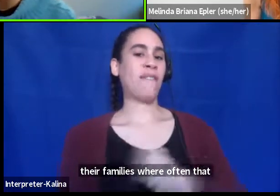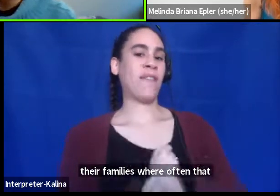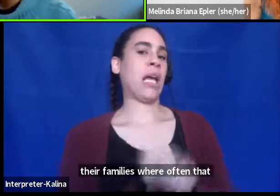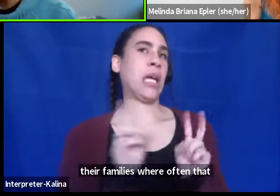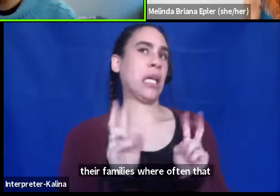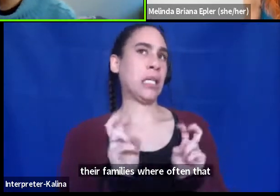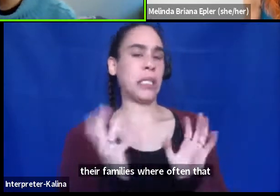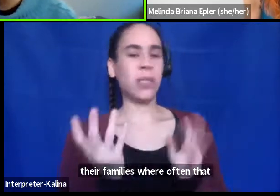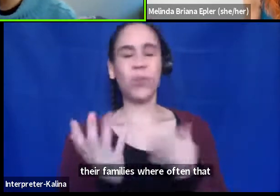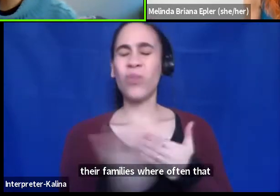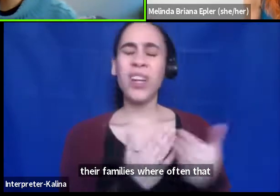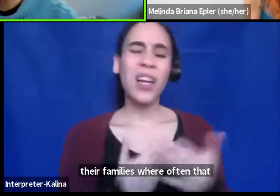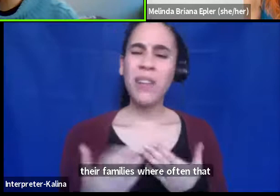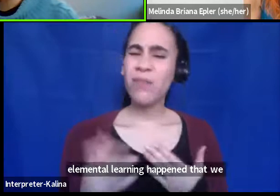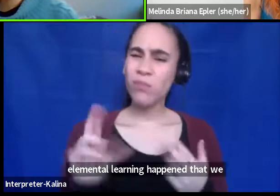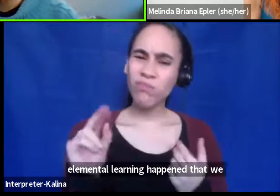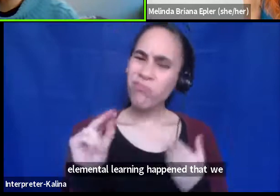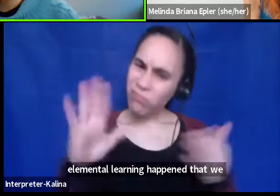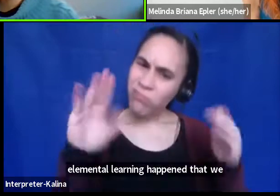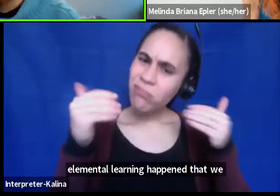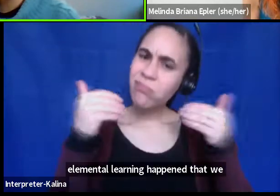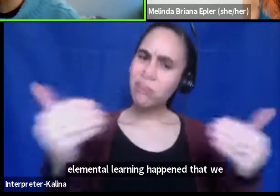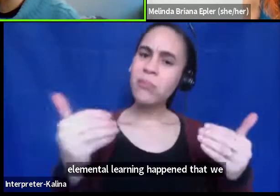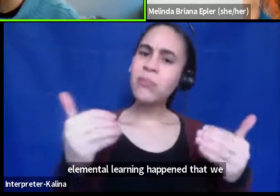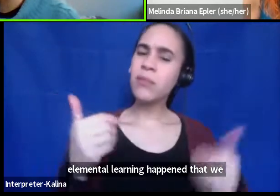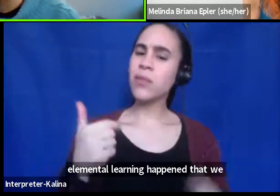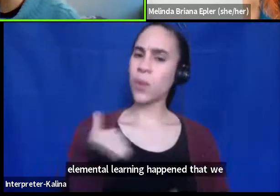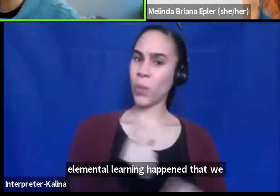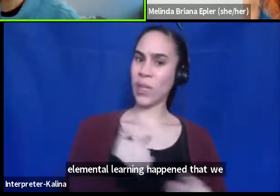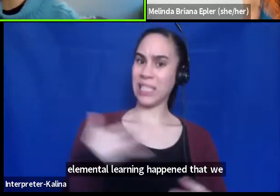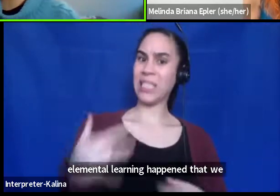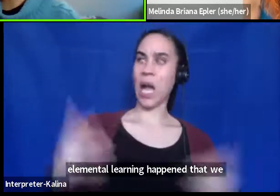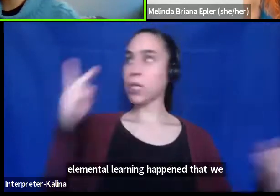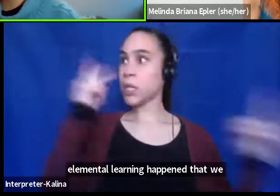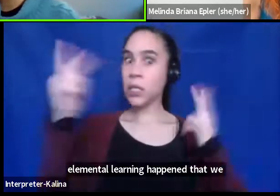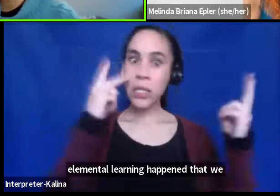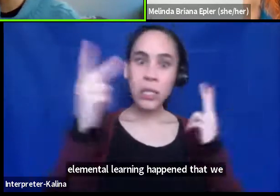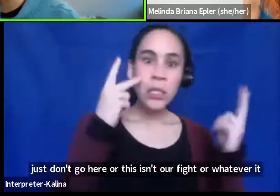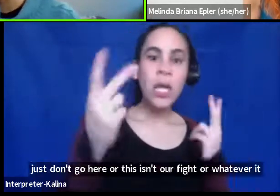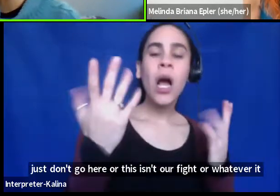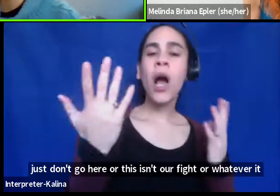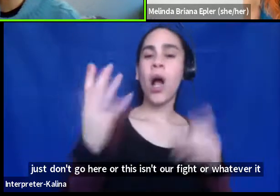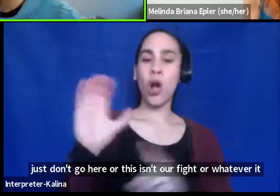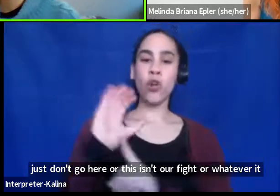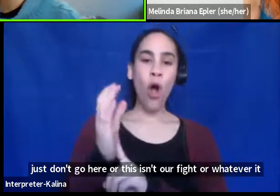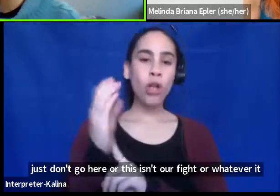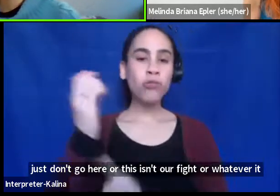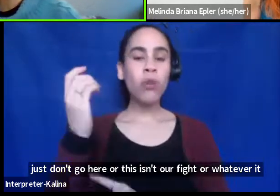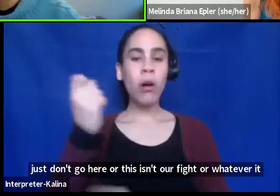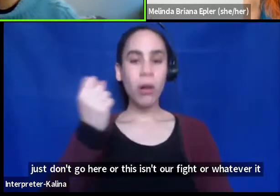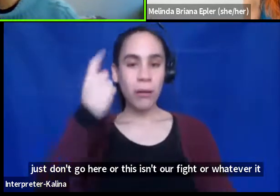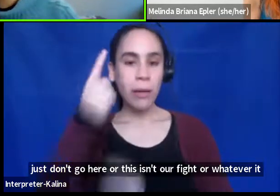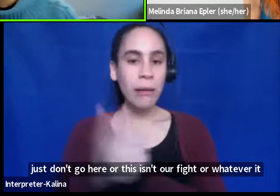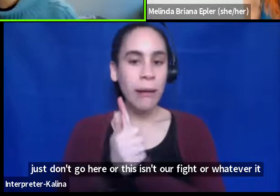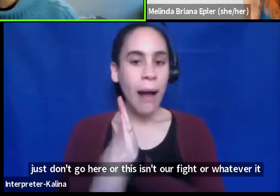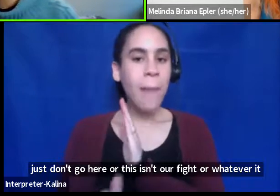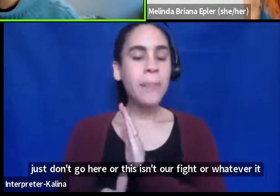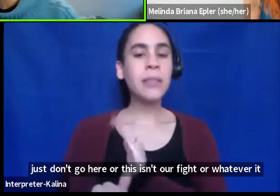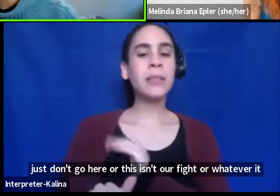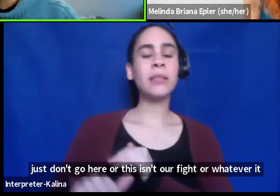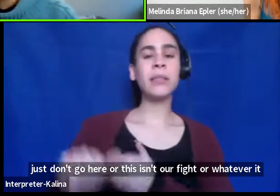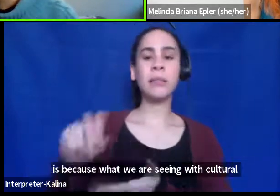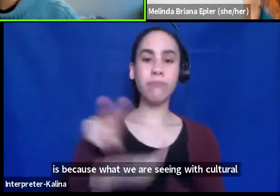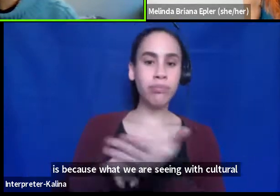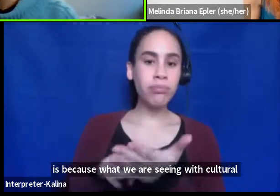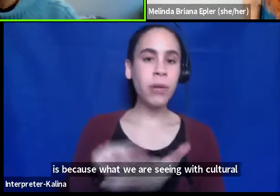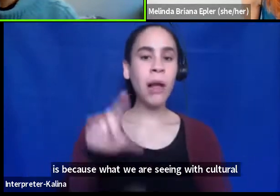I think what we're seeing a lot with things like cultural competency and racial literacy is that the earlier the